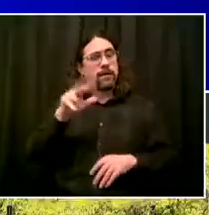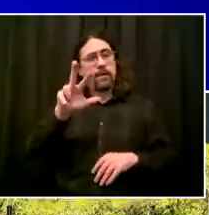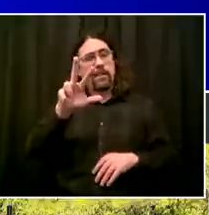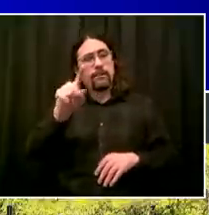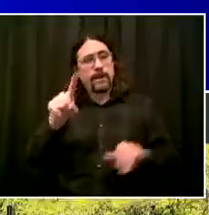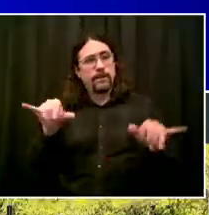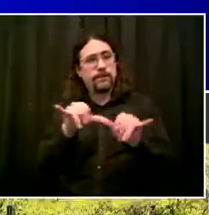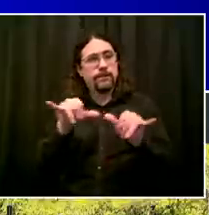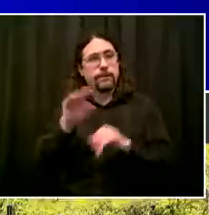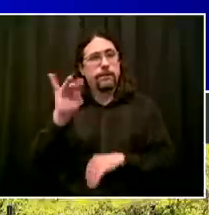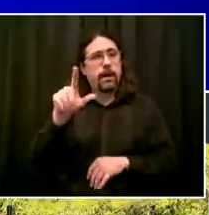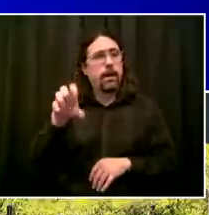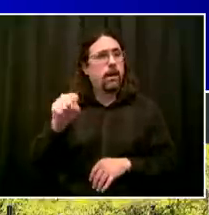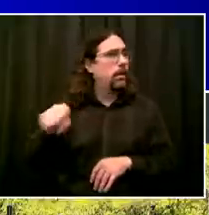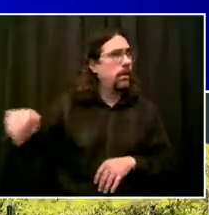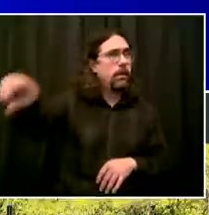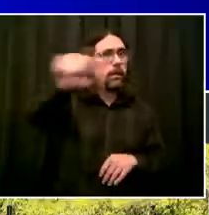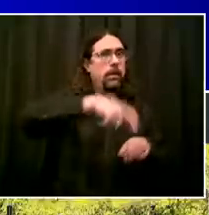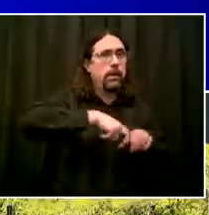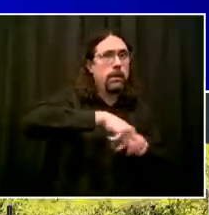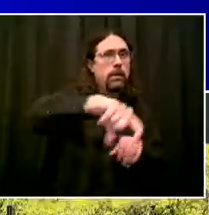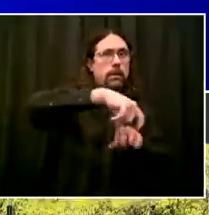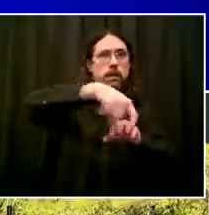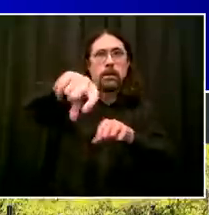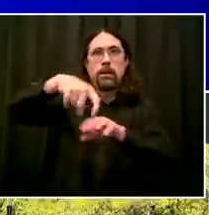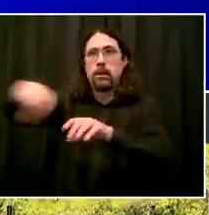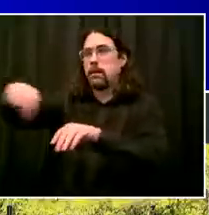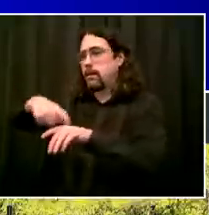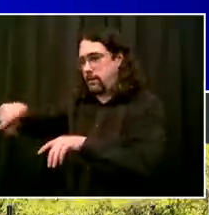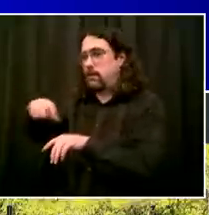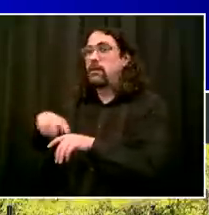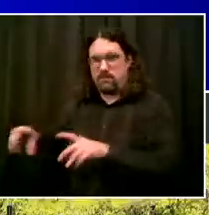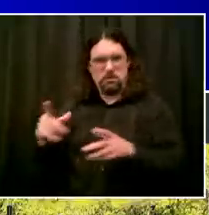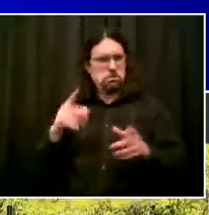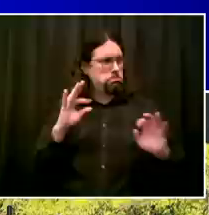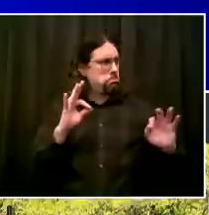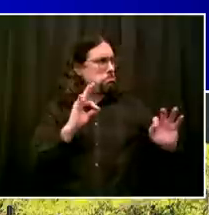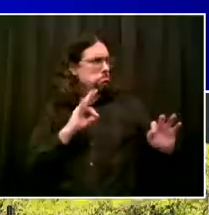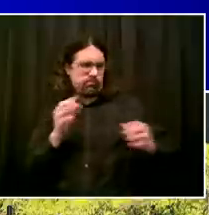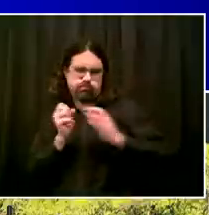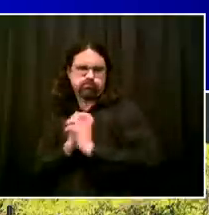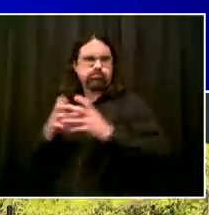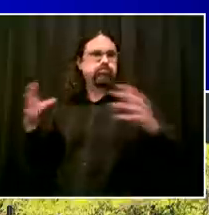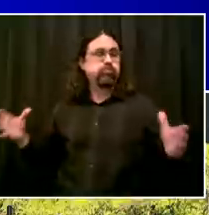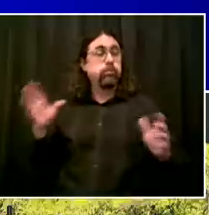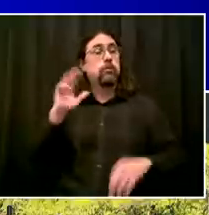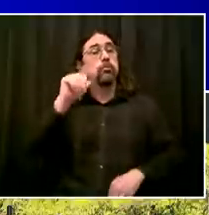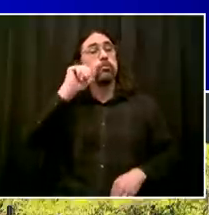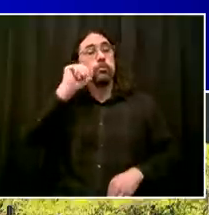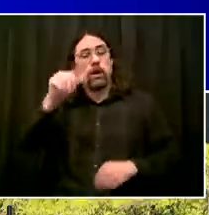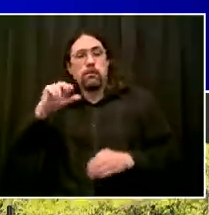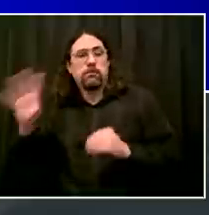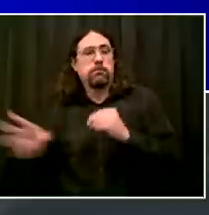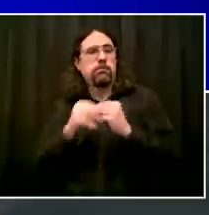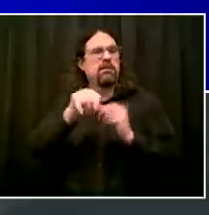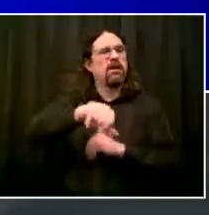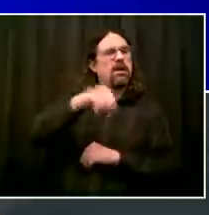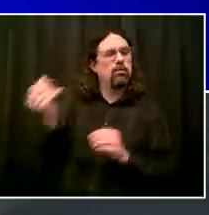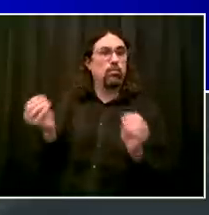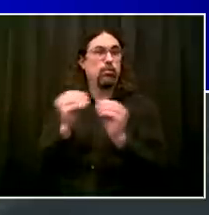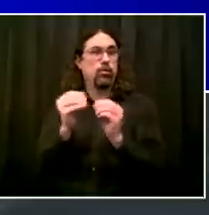open over 13 new miles of open streets across the city. So you'll see the exact